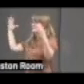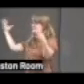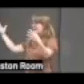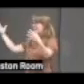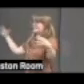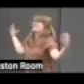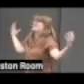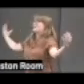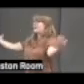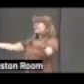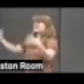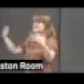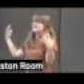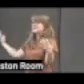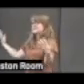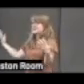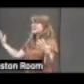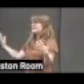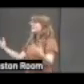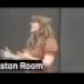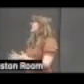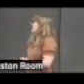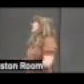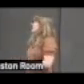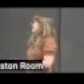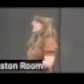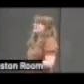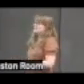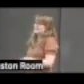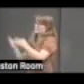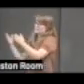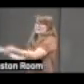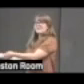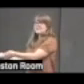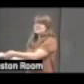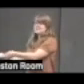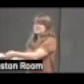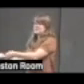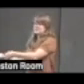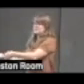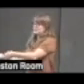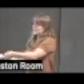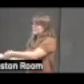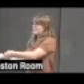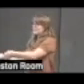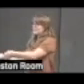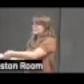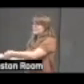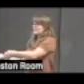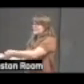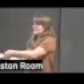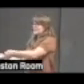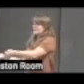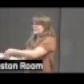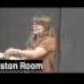this lek where all the females can come, and how do you make one male that you really need genetically be